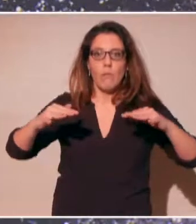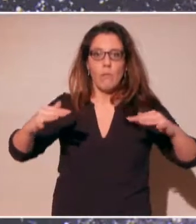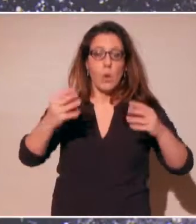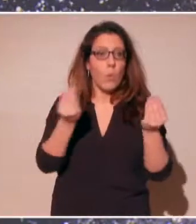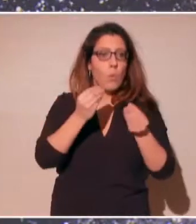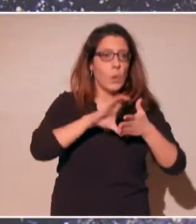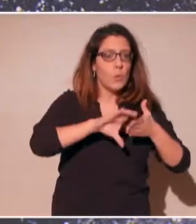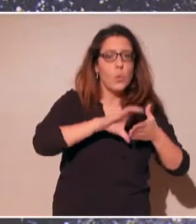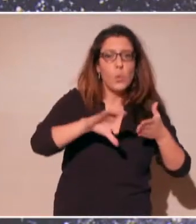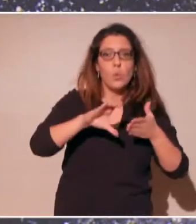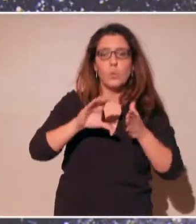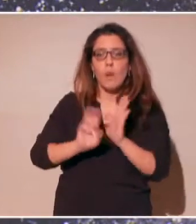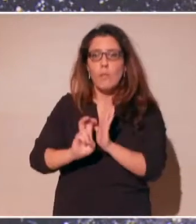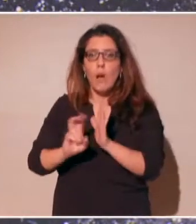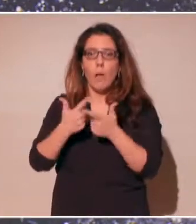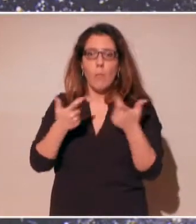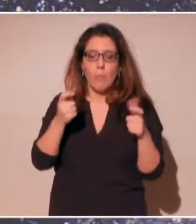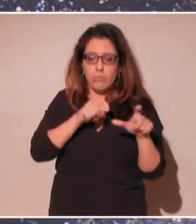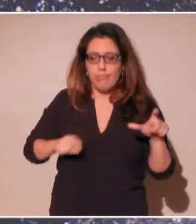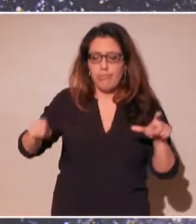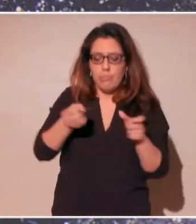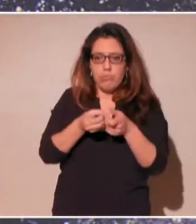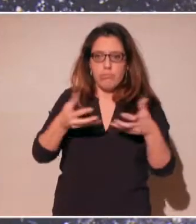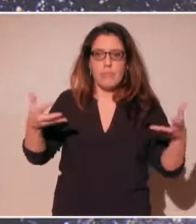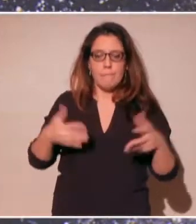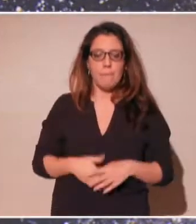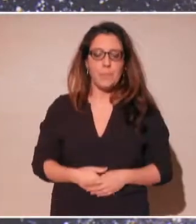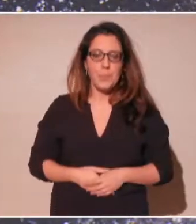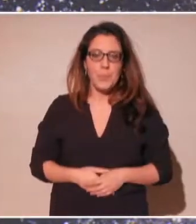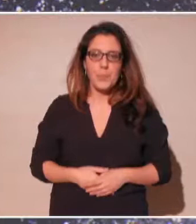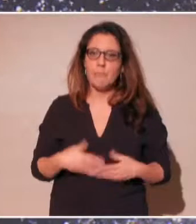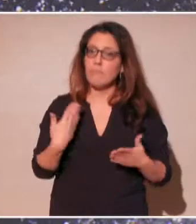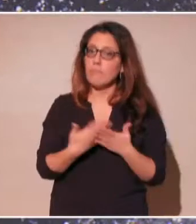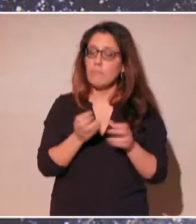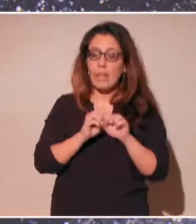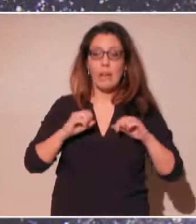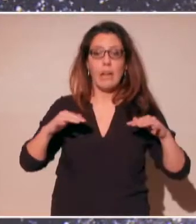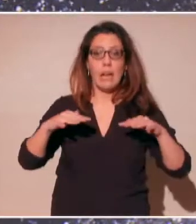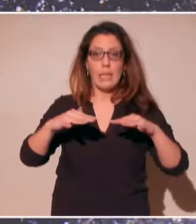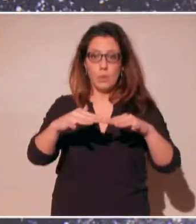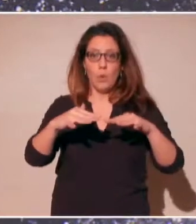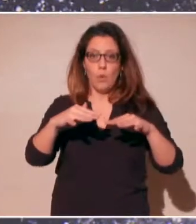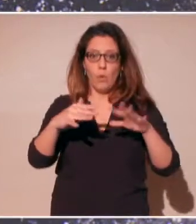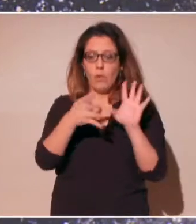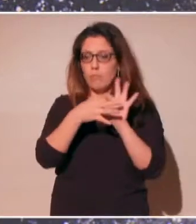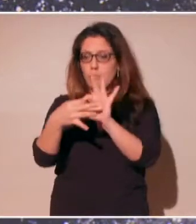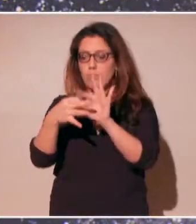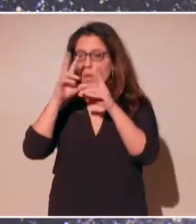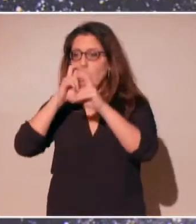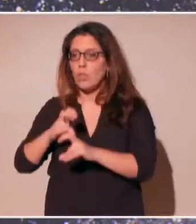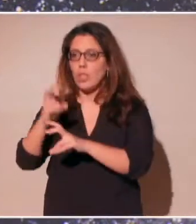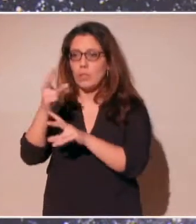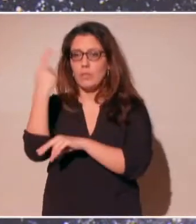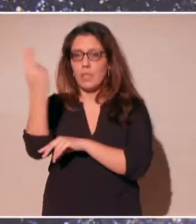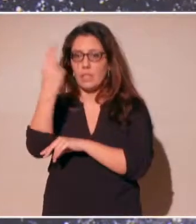other centers in Toulouse, in Grenoble, in other parts of France. This will be connected to the